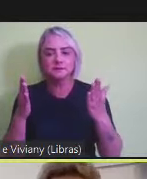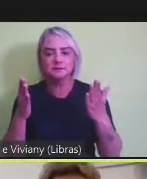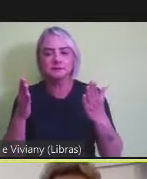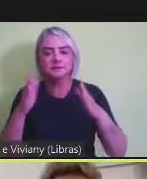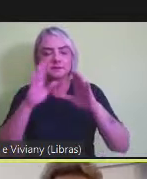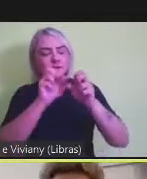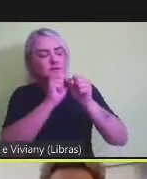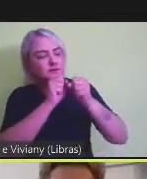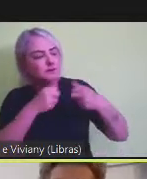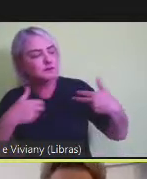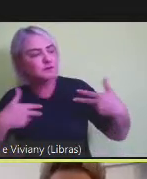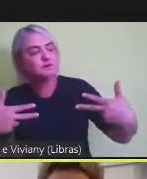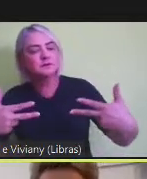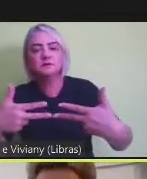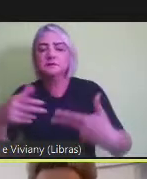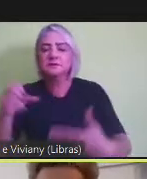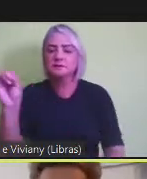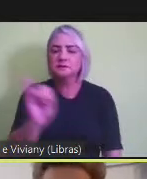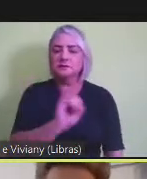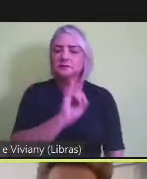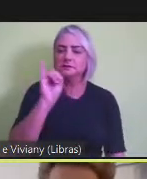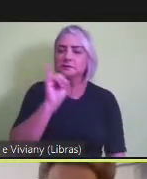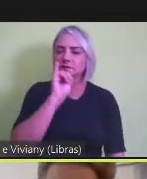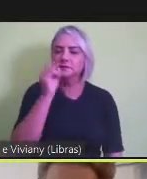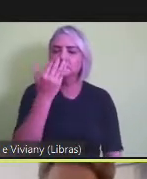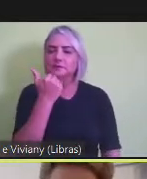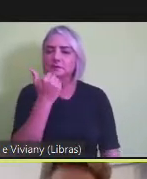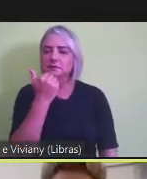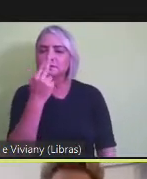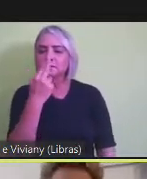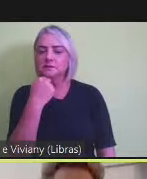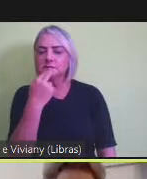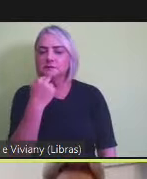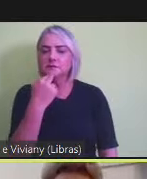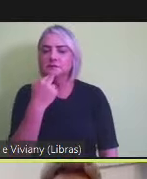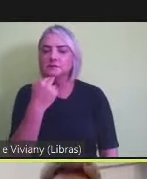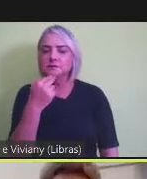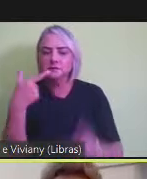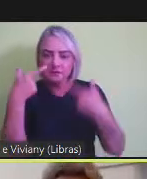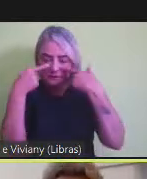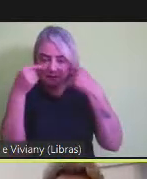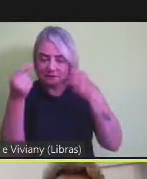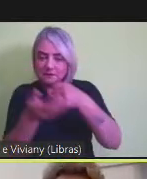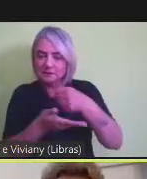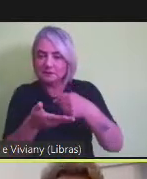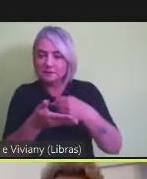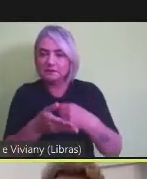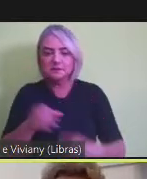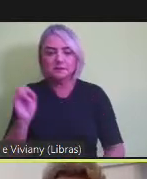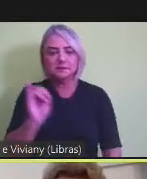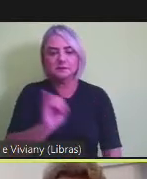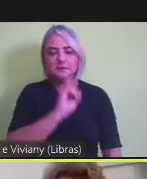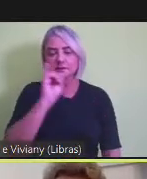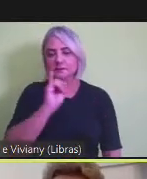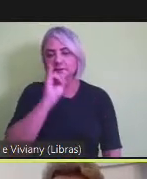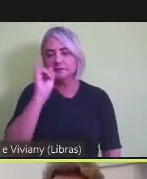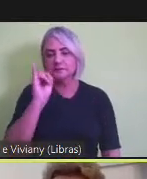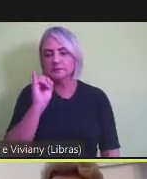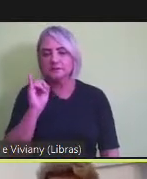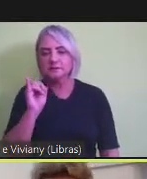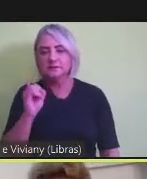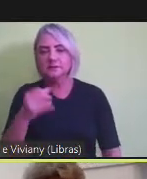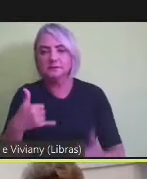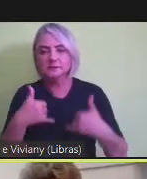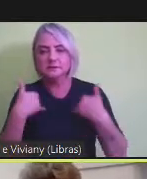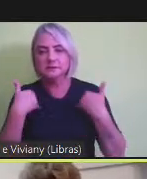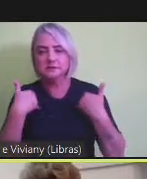Congratulations for this second seminar. We have with a very important theme, food and nutrition in primary healthcare,